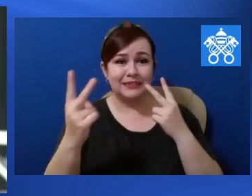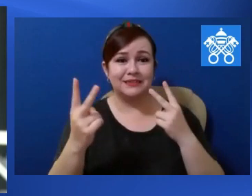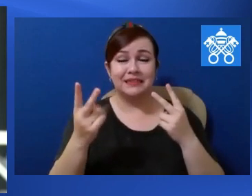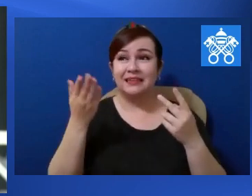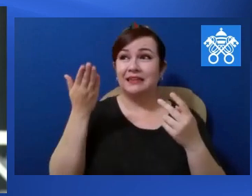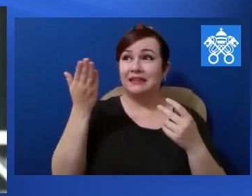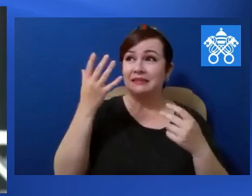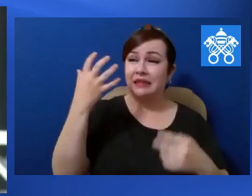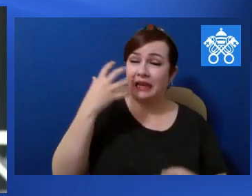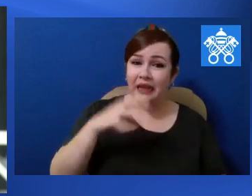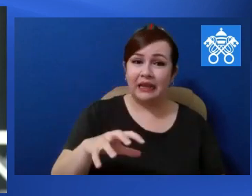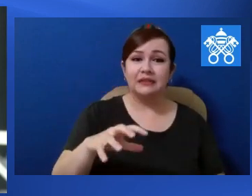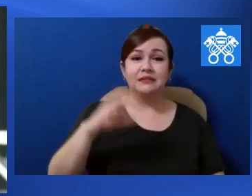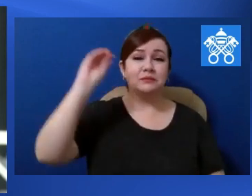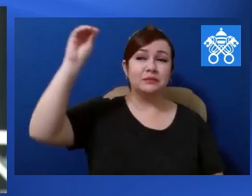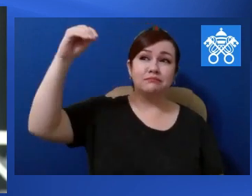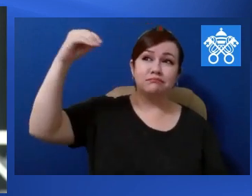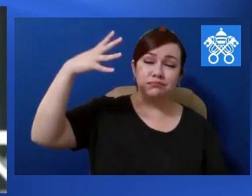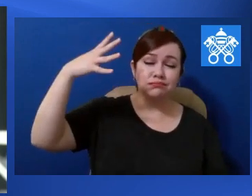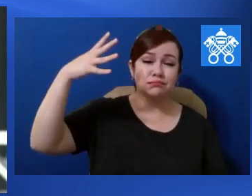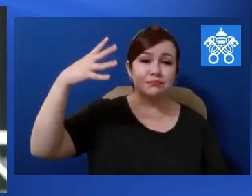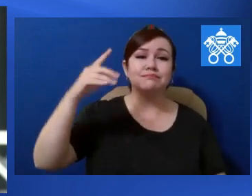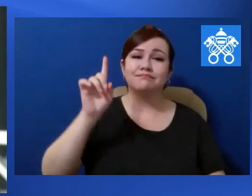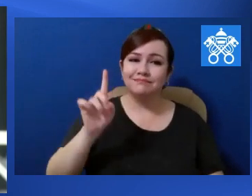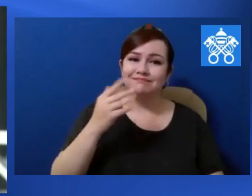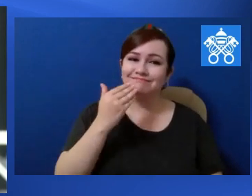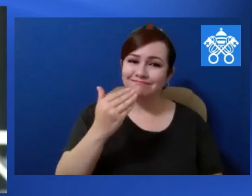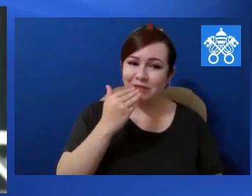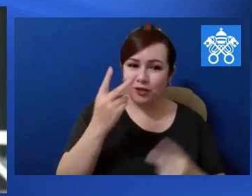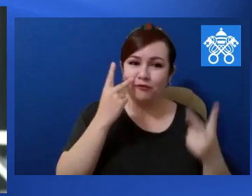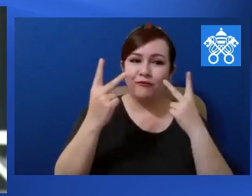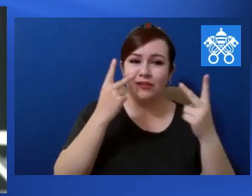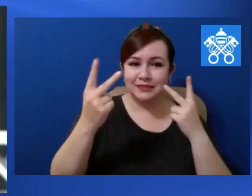questo sole. Grazie tante della visita vostra.